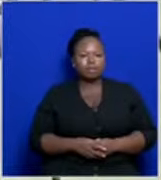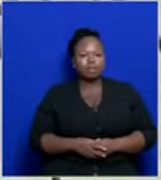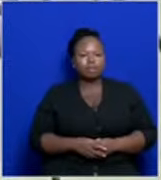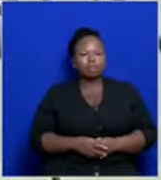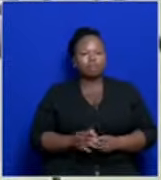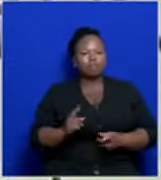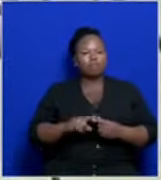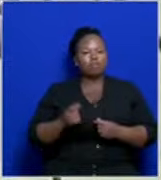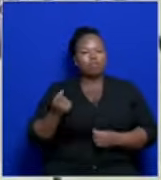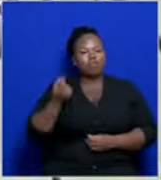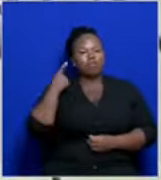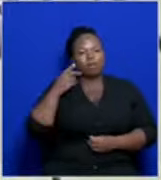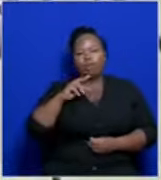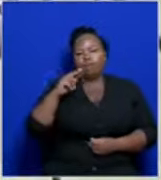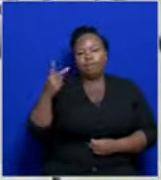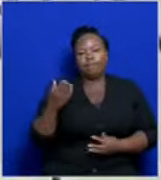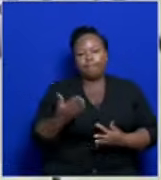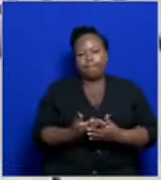cases. So